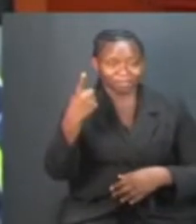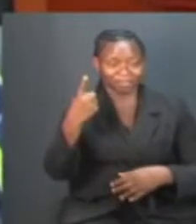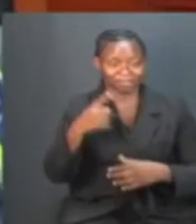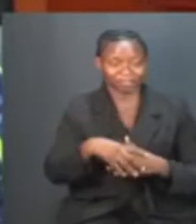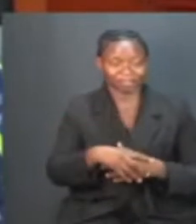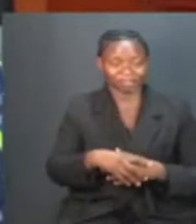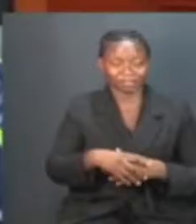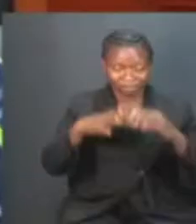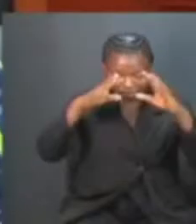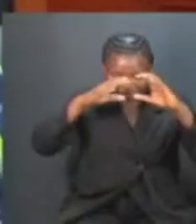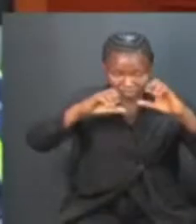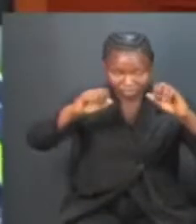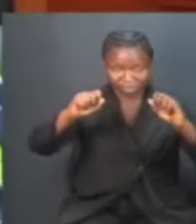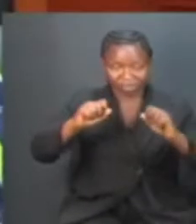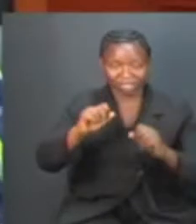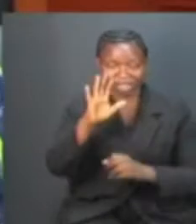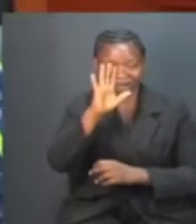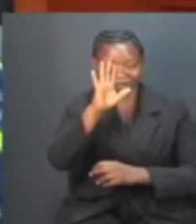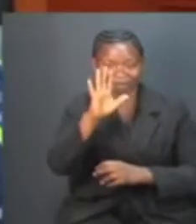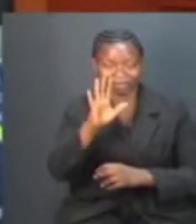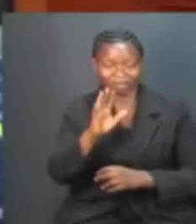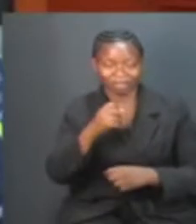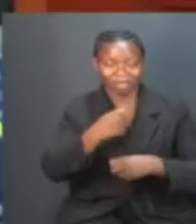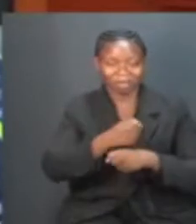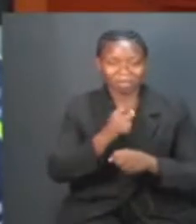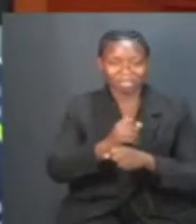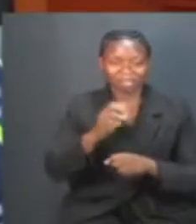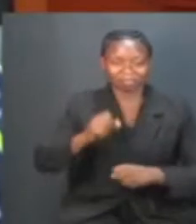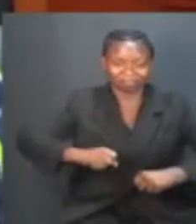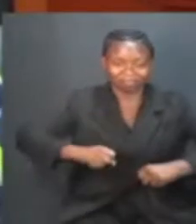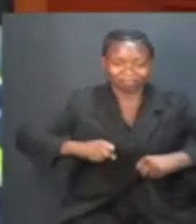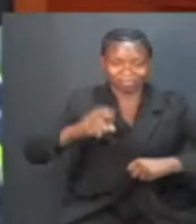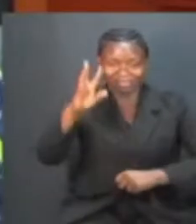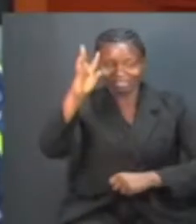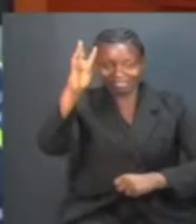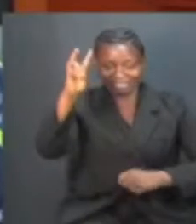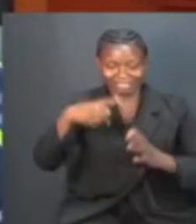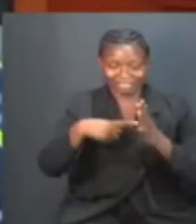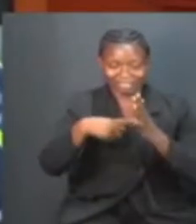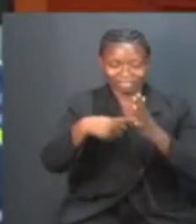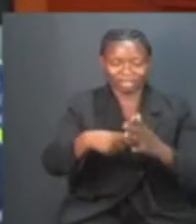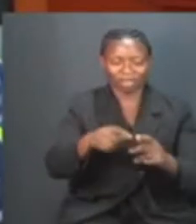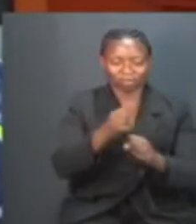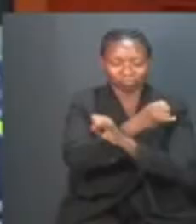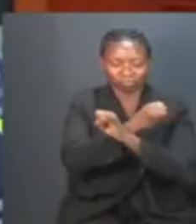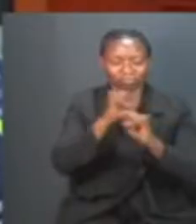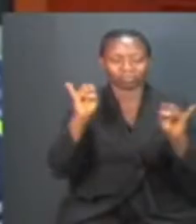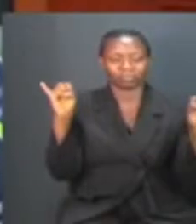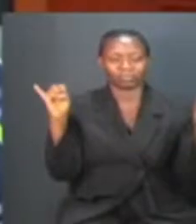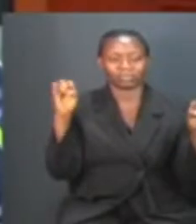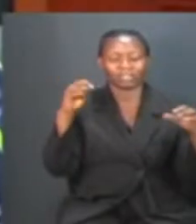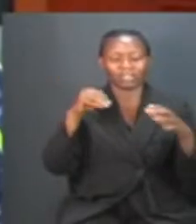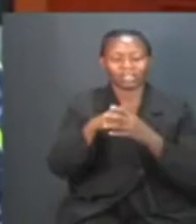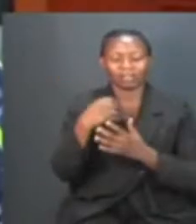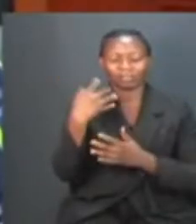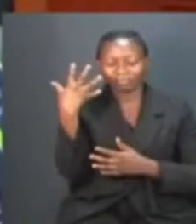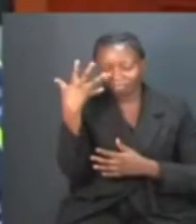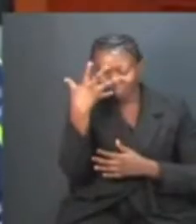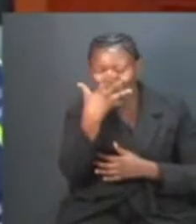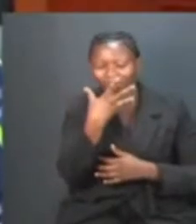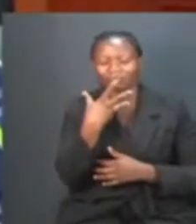land and the 5 making up the Big 6 declare our independence in